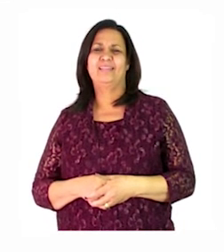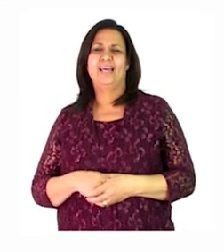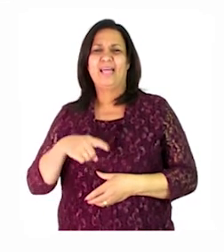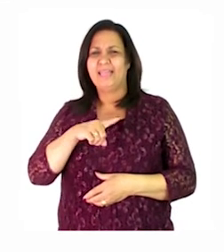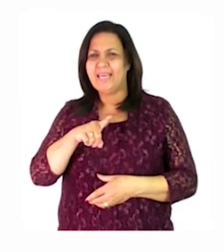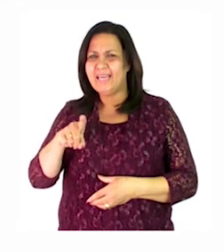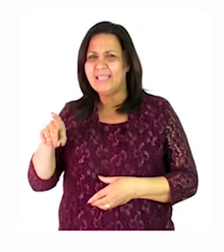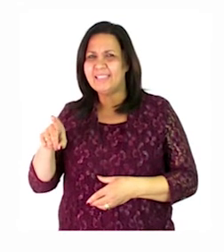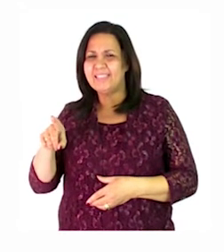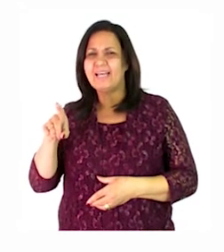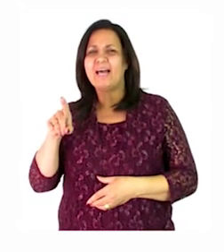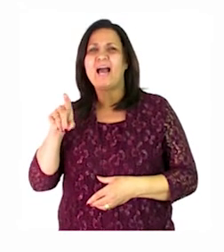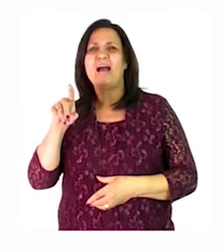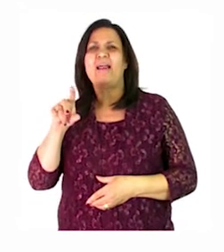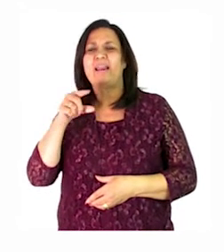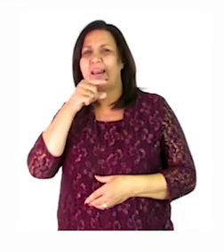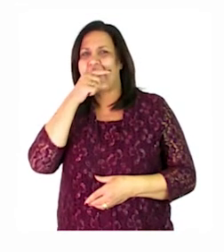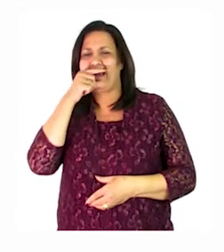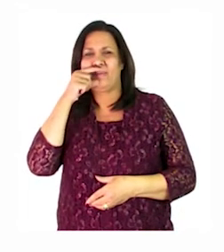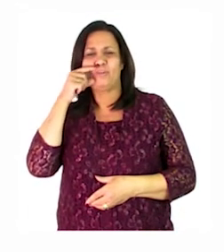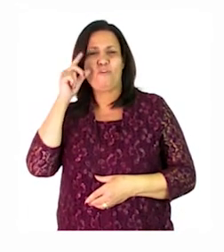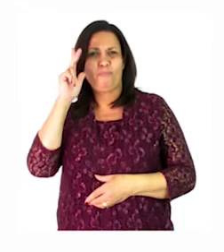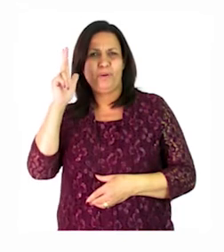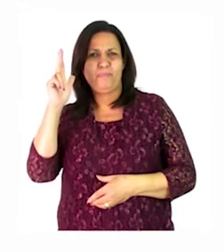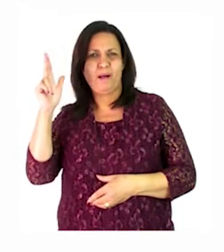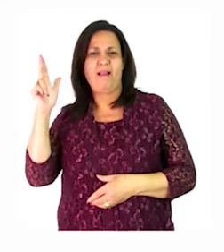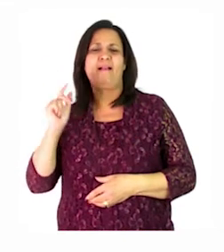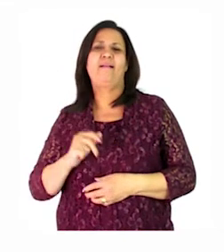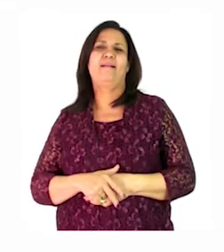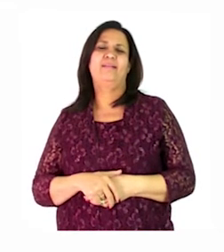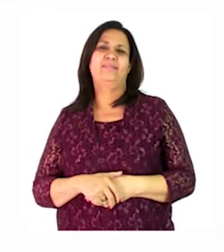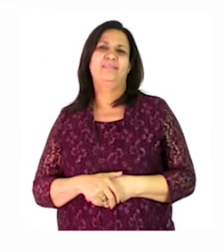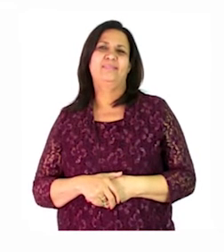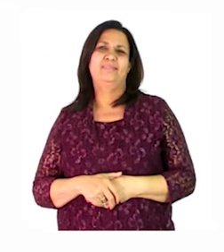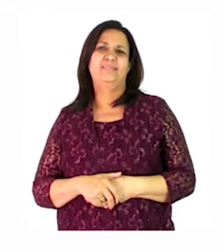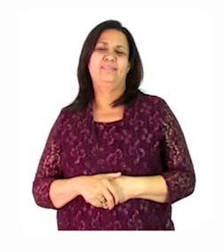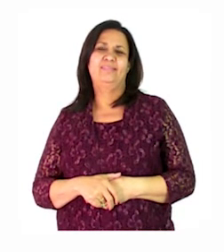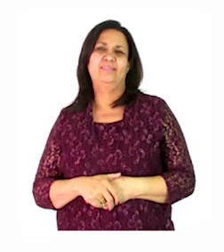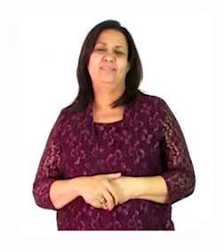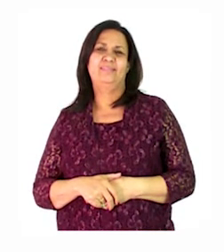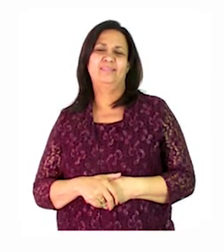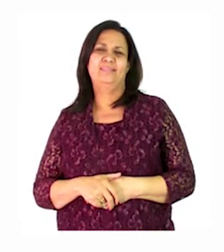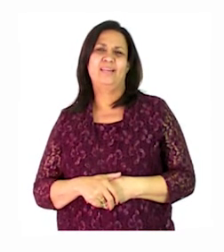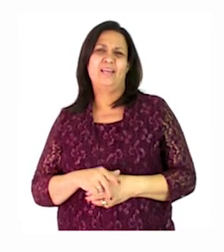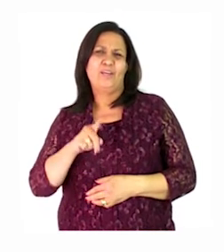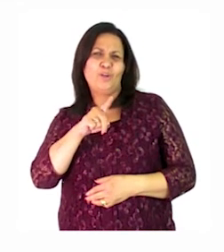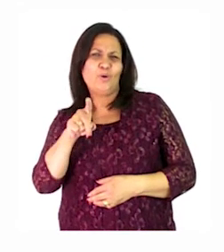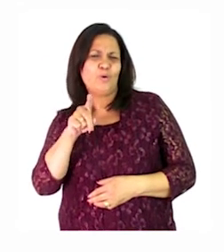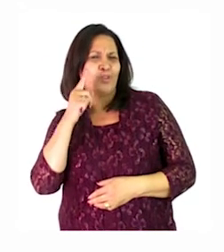these are names of persons or people. Can you think